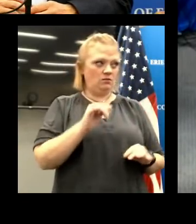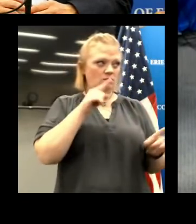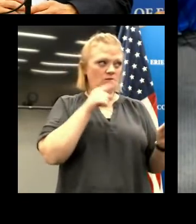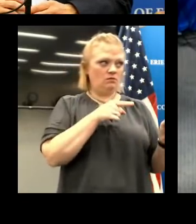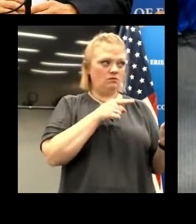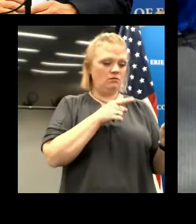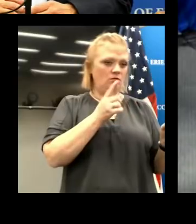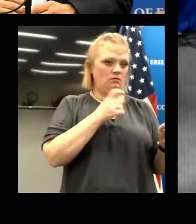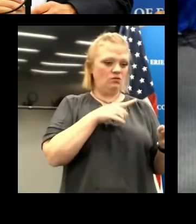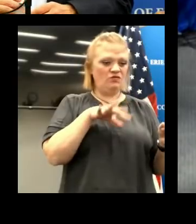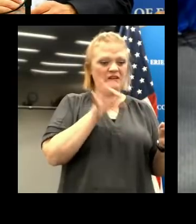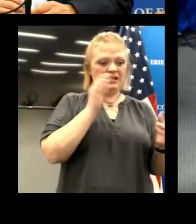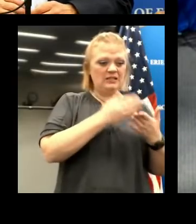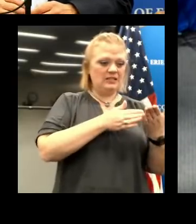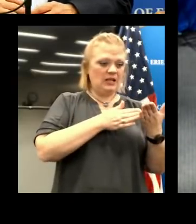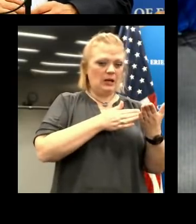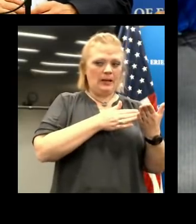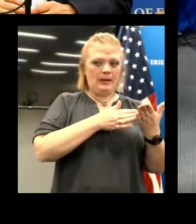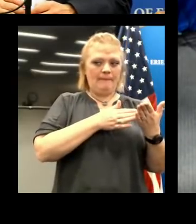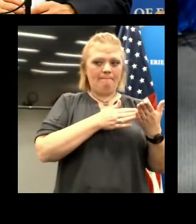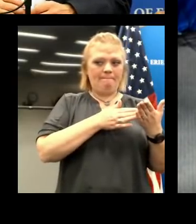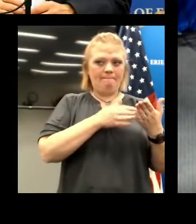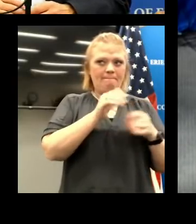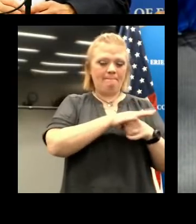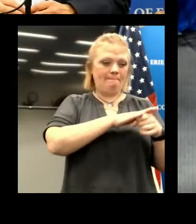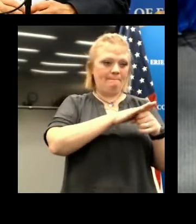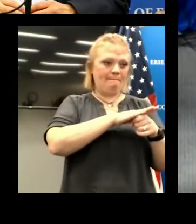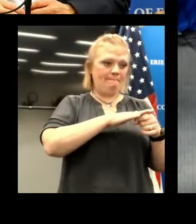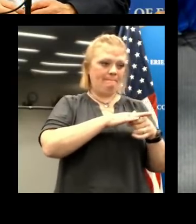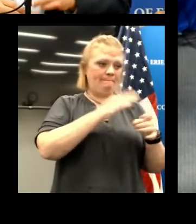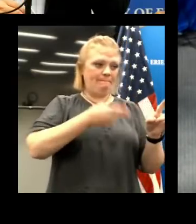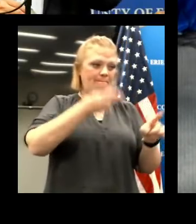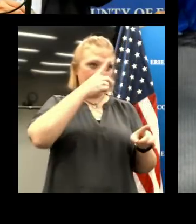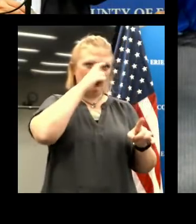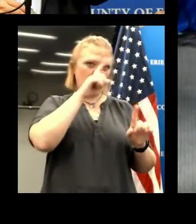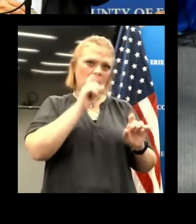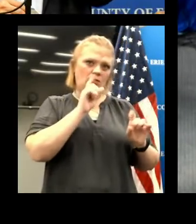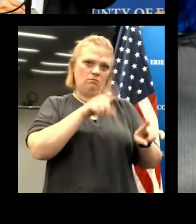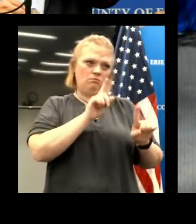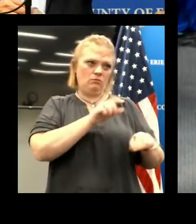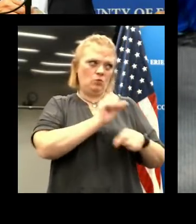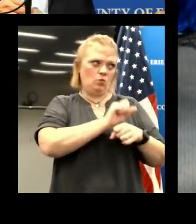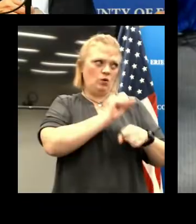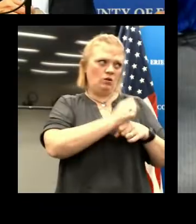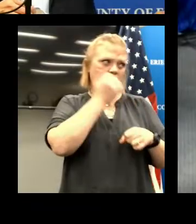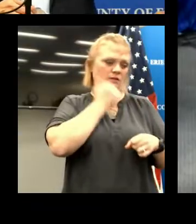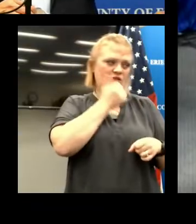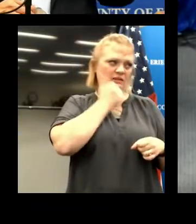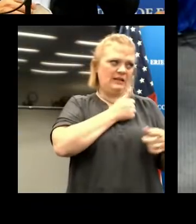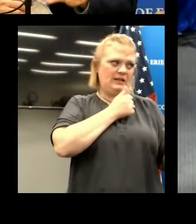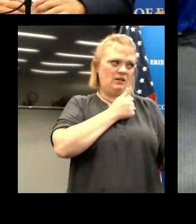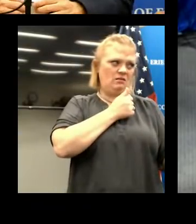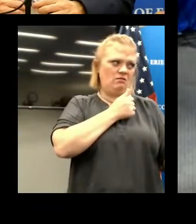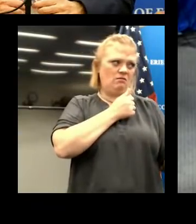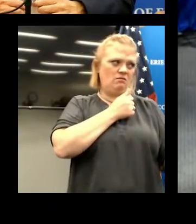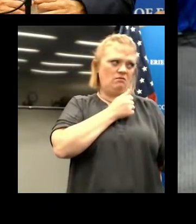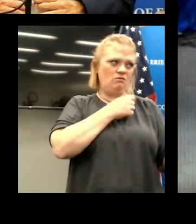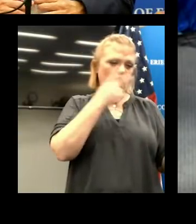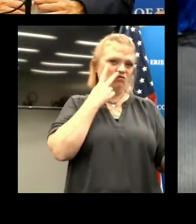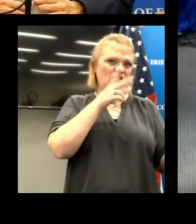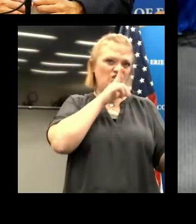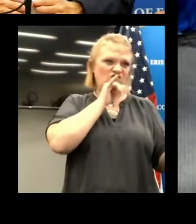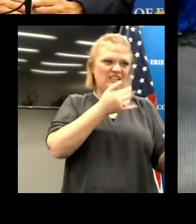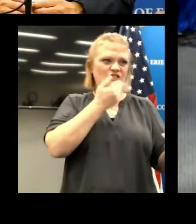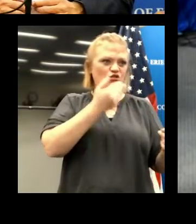finding some areas where the rate is high because these are people who have to go to work every day? You know, are you seeing real